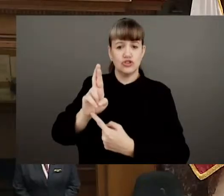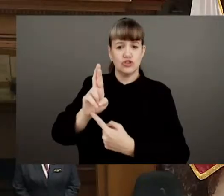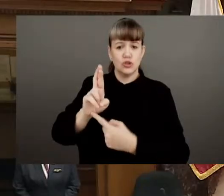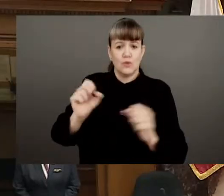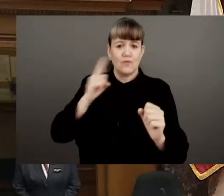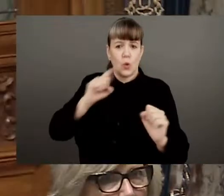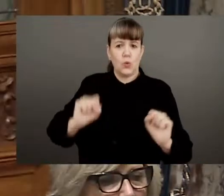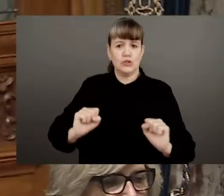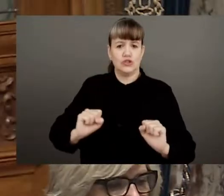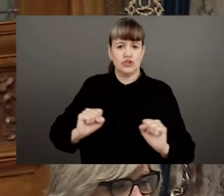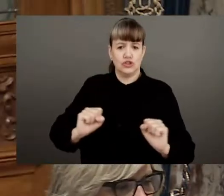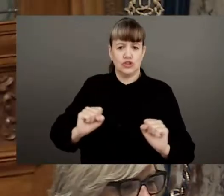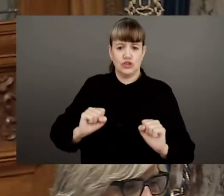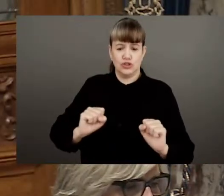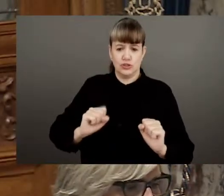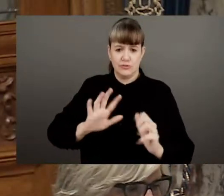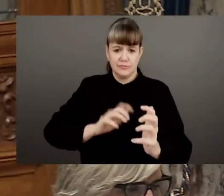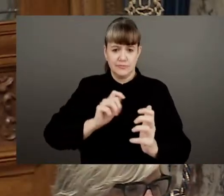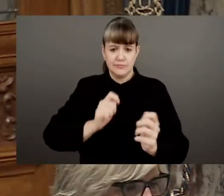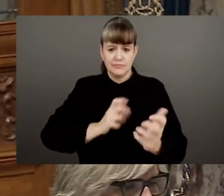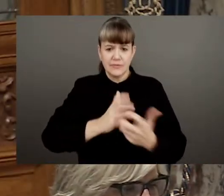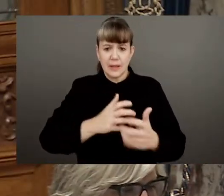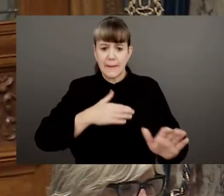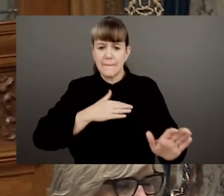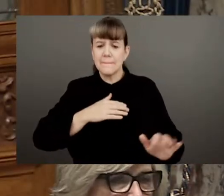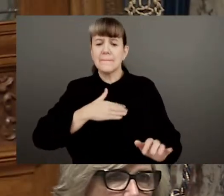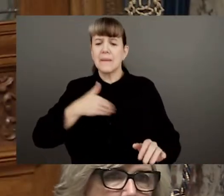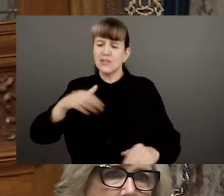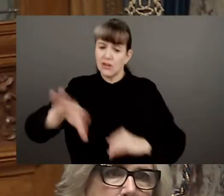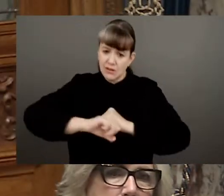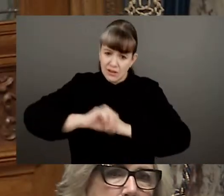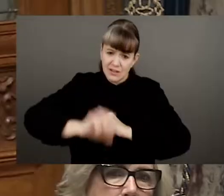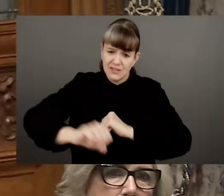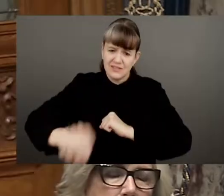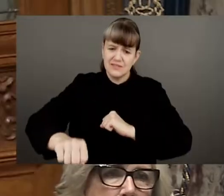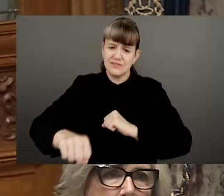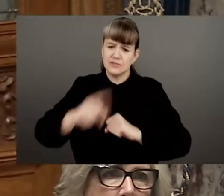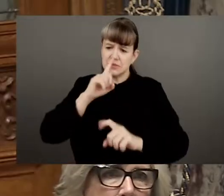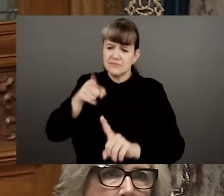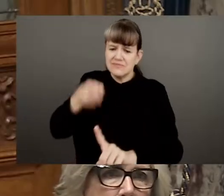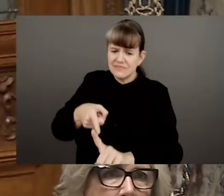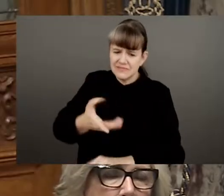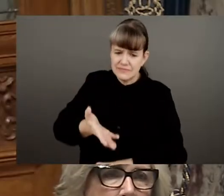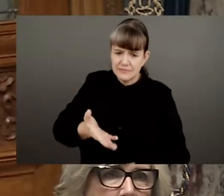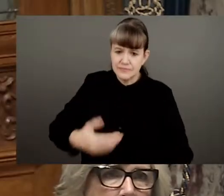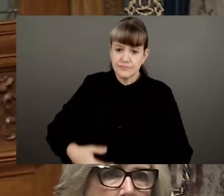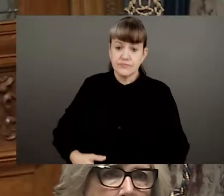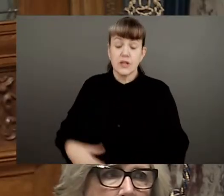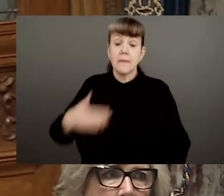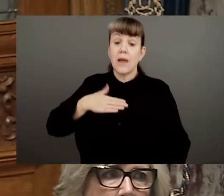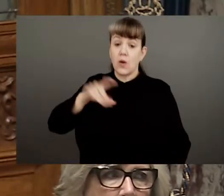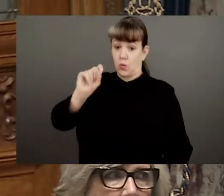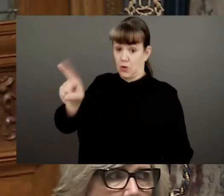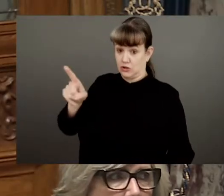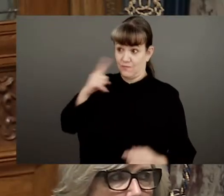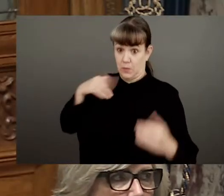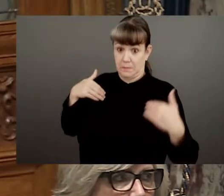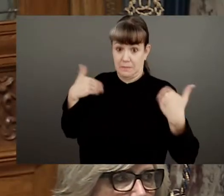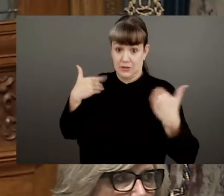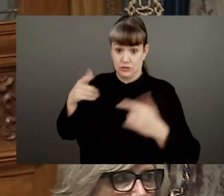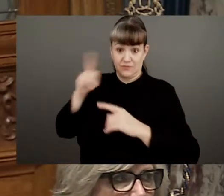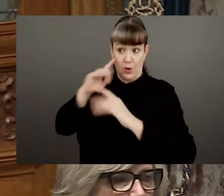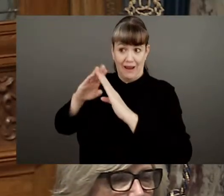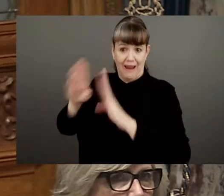My question is to the Minister of Housing. In situations where municipal governments are unable or unwilling to step